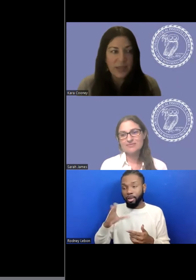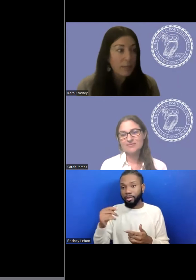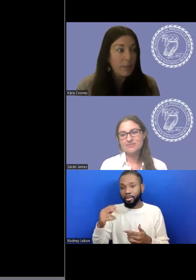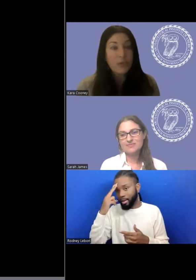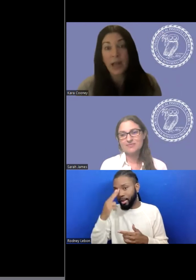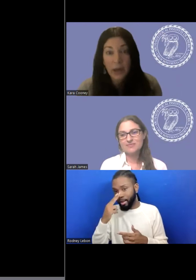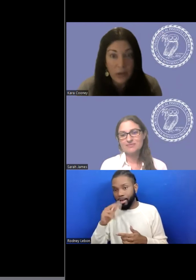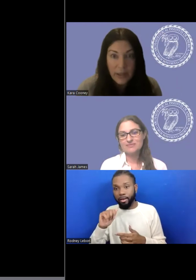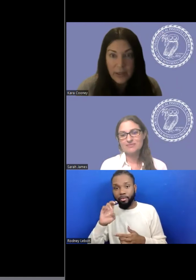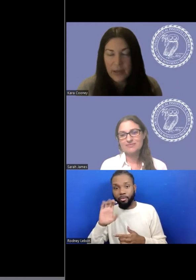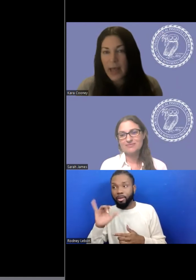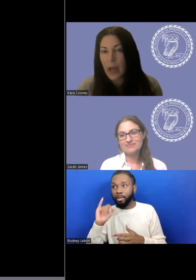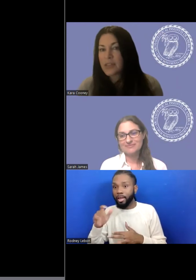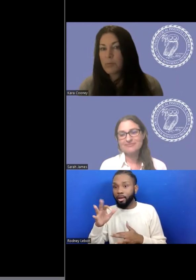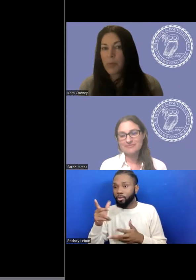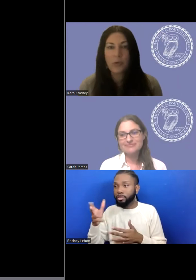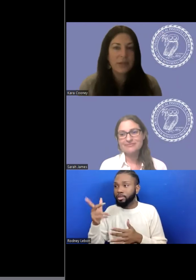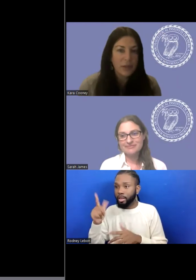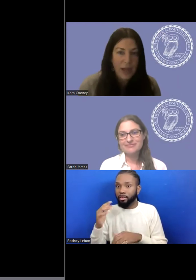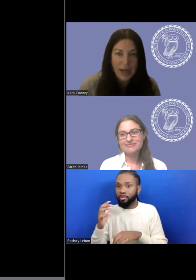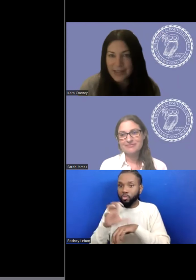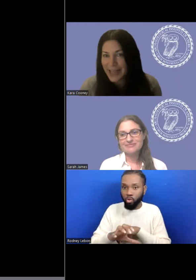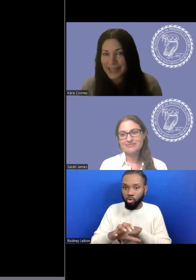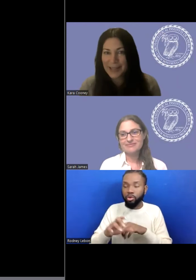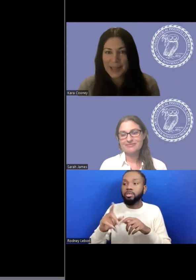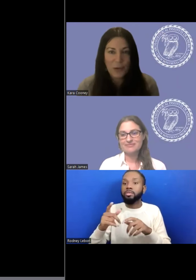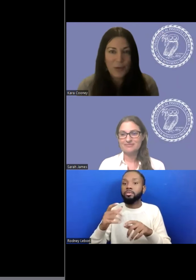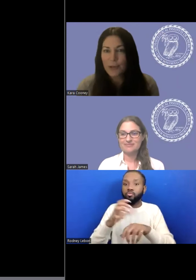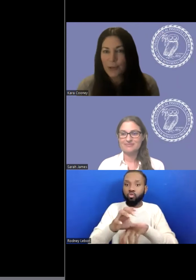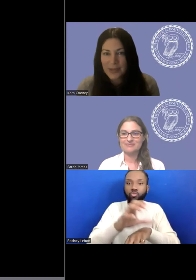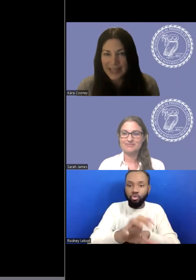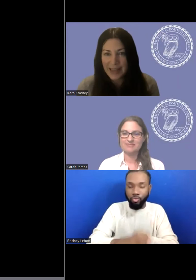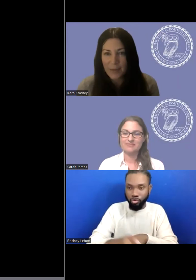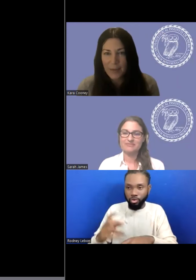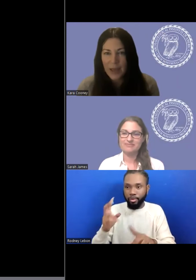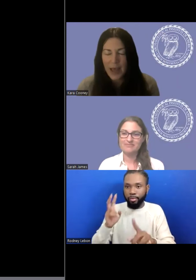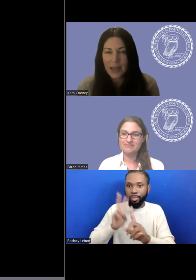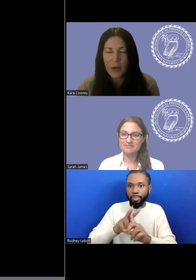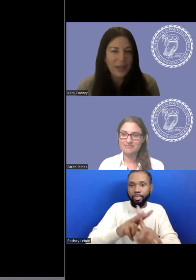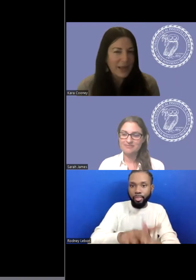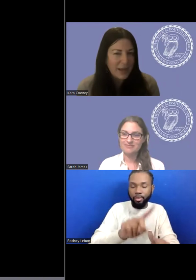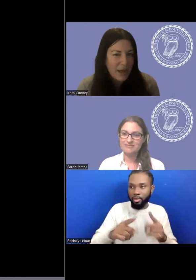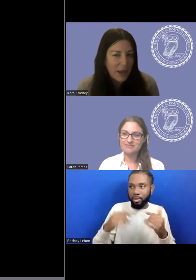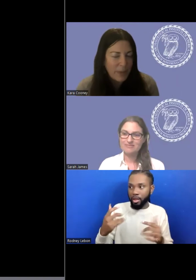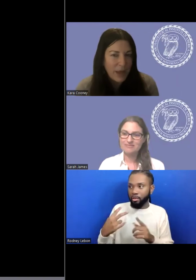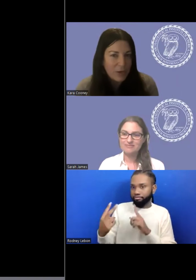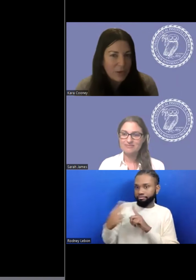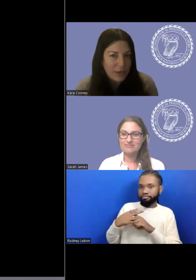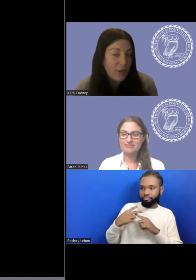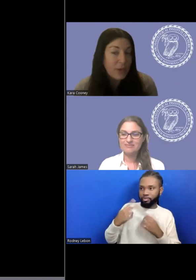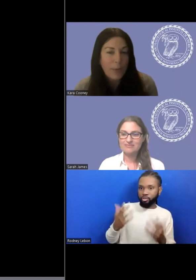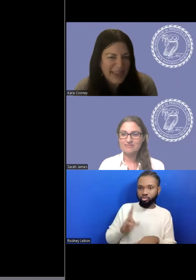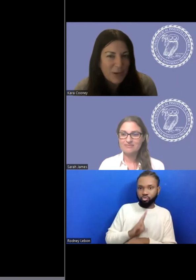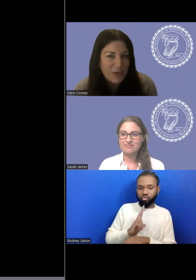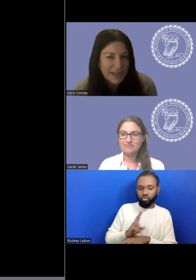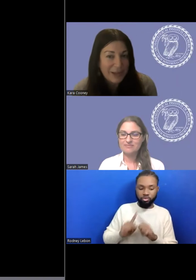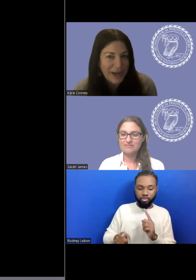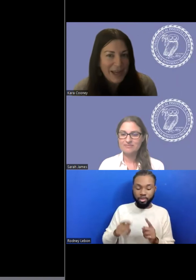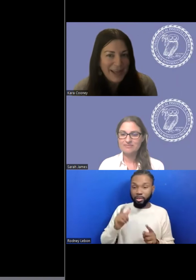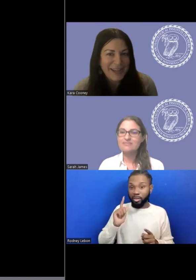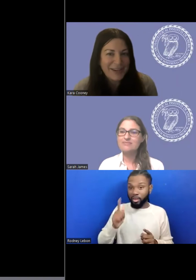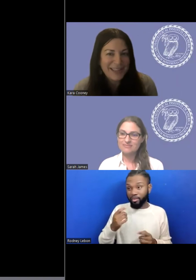that was then imposed on Ireland. And then that was imposed on the United States. And here we are using them. And only a couple